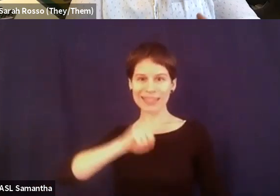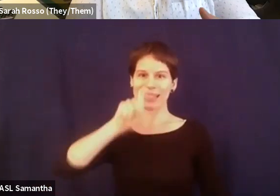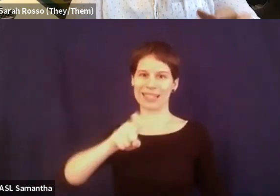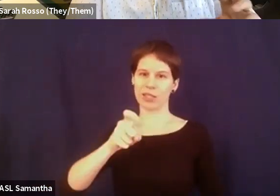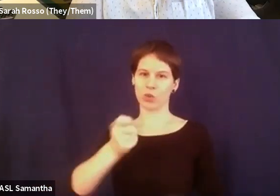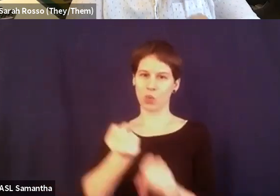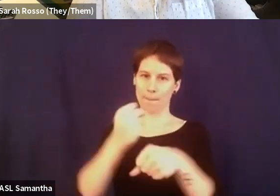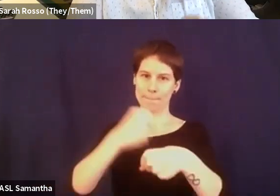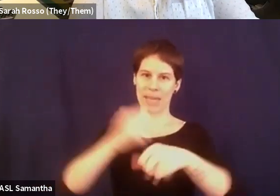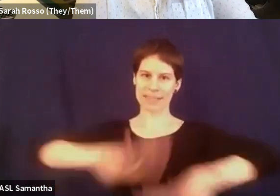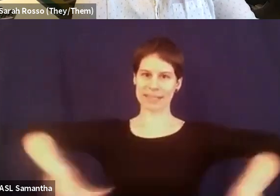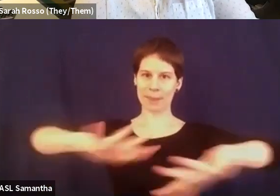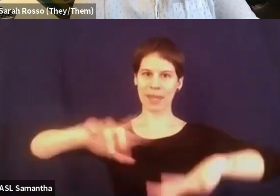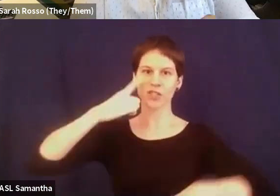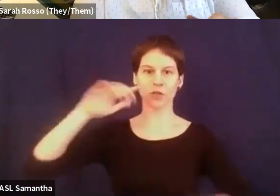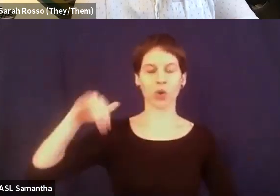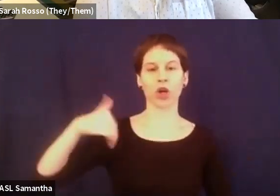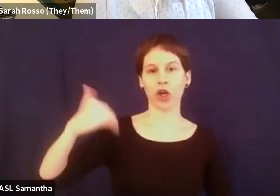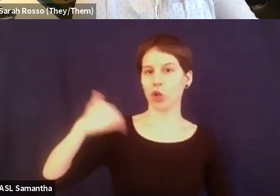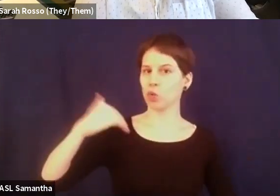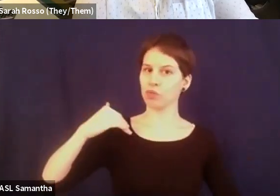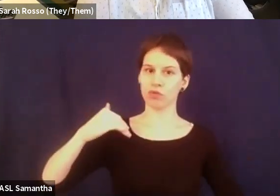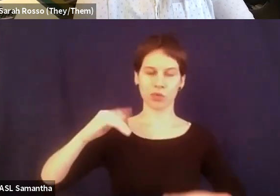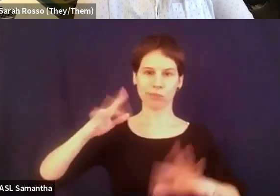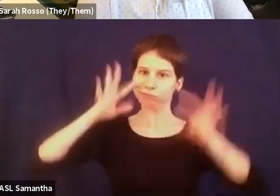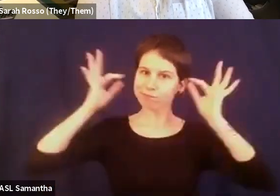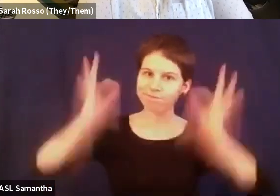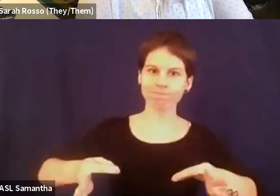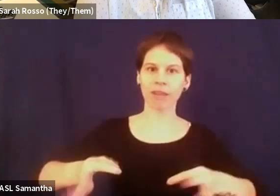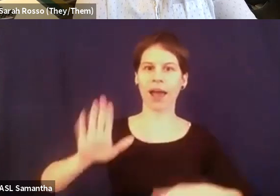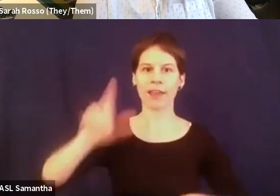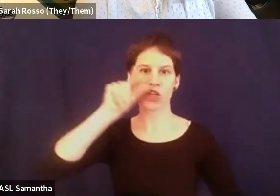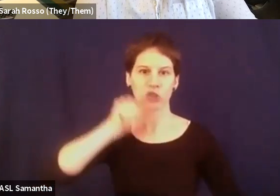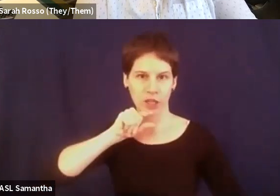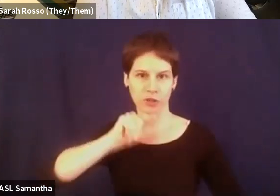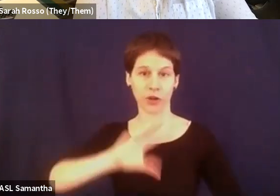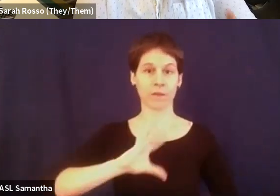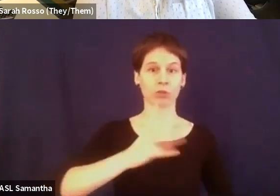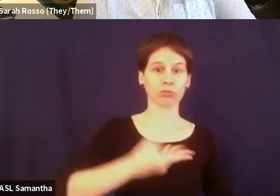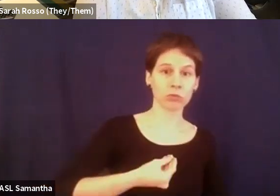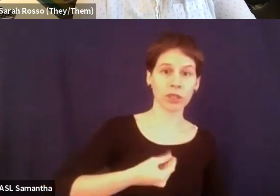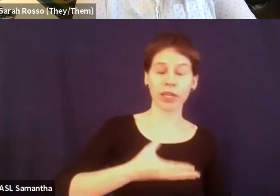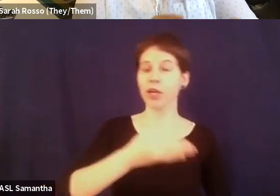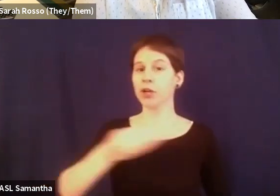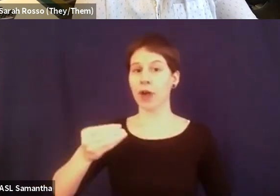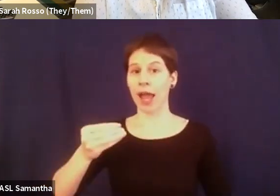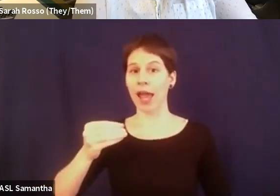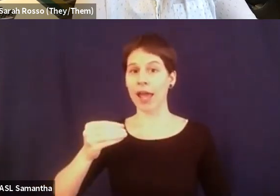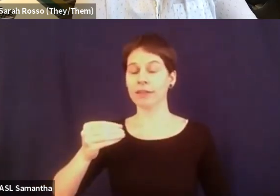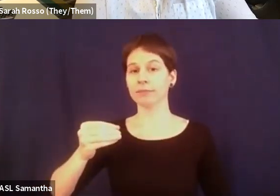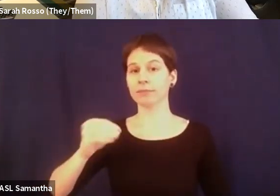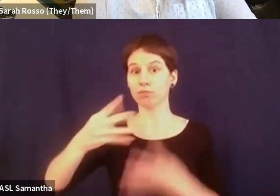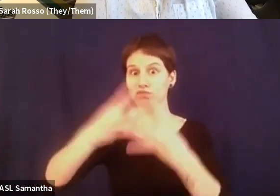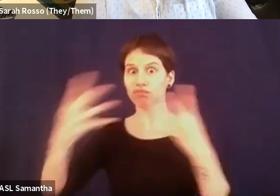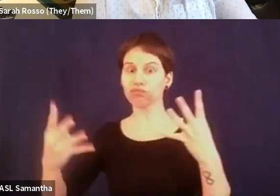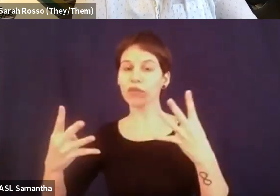youth to socially affirm their gender. We need to allow space for queer and trans youth to be able to be exactly who they are and show up and support